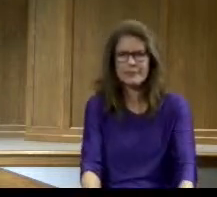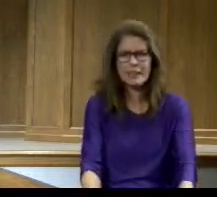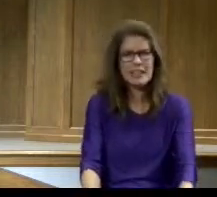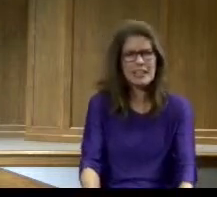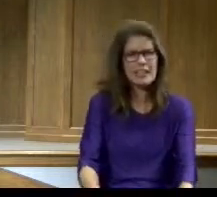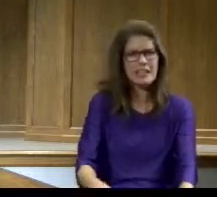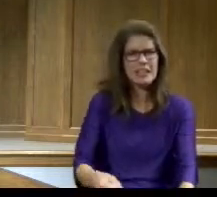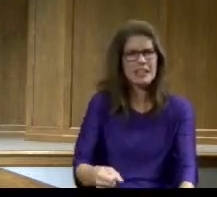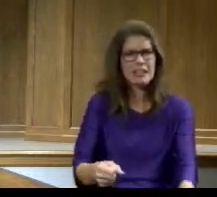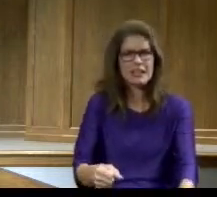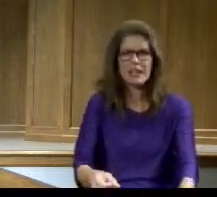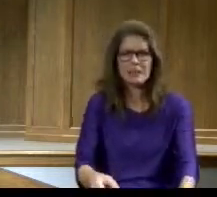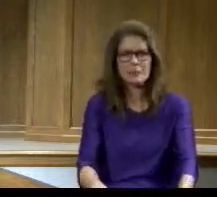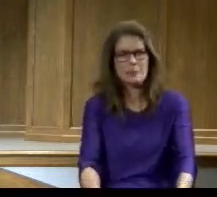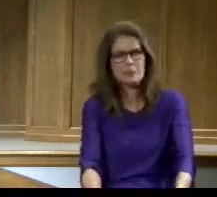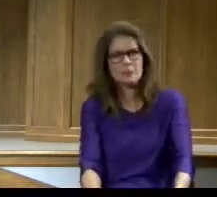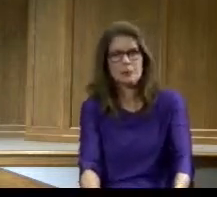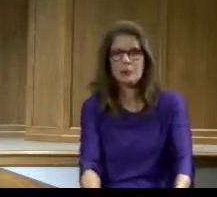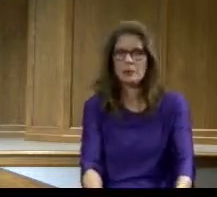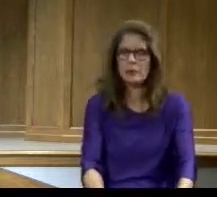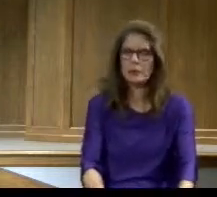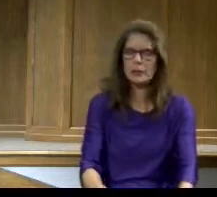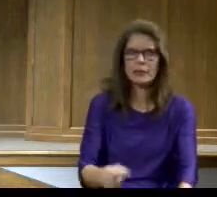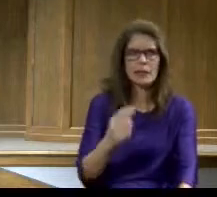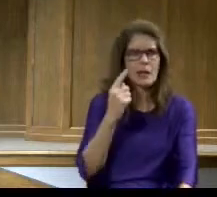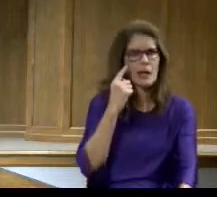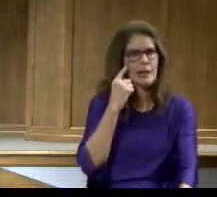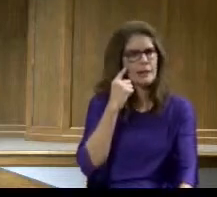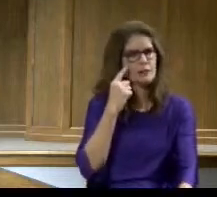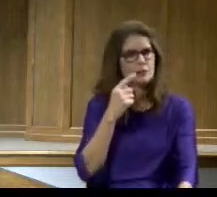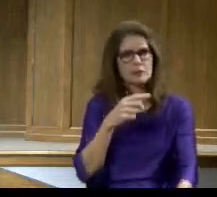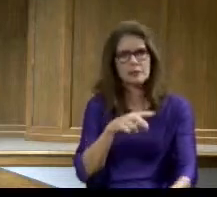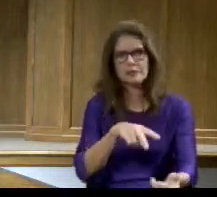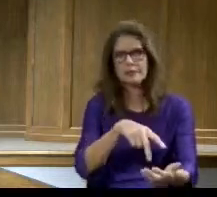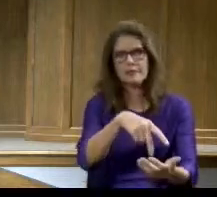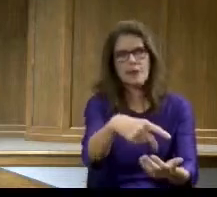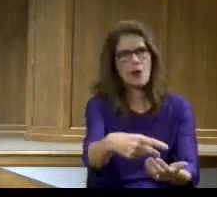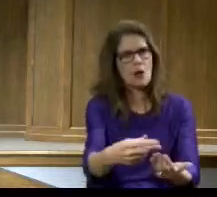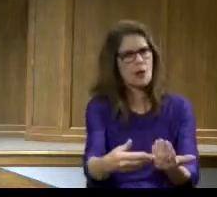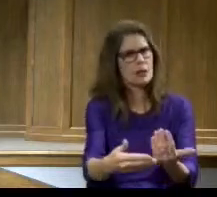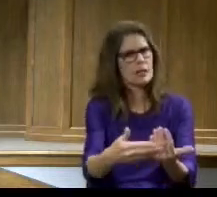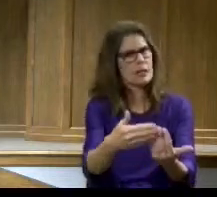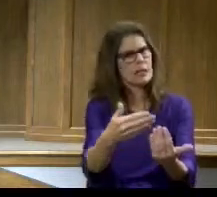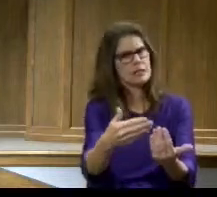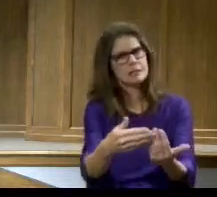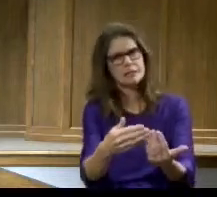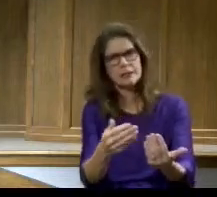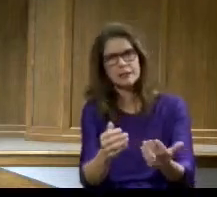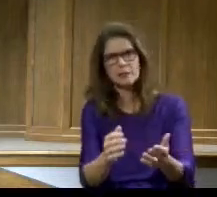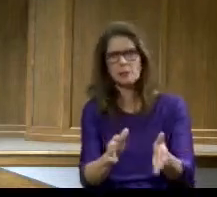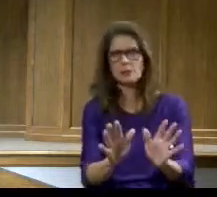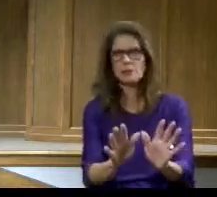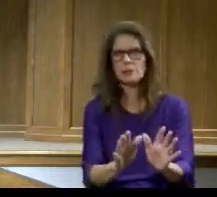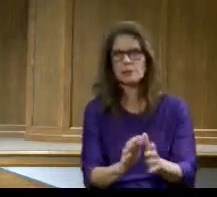she just seemed to wobble a lot. I kind of had the feeling she could easily be pushed over or knocked over.